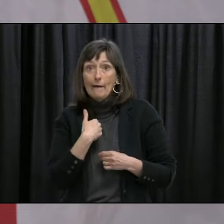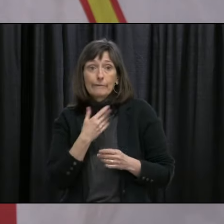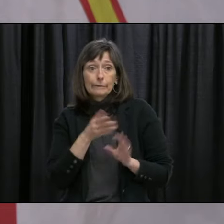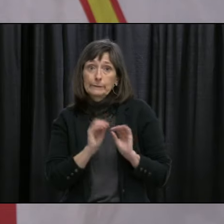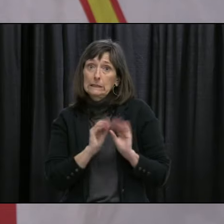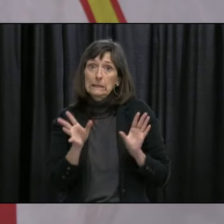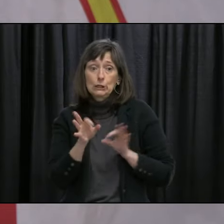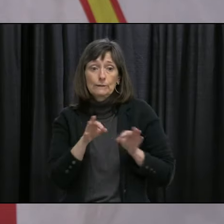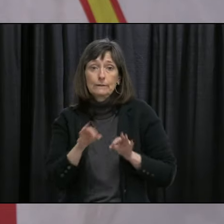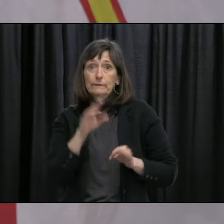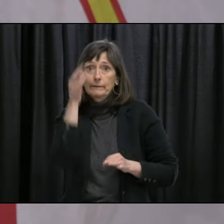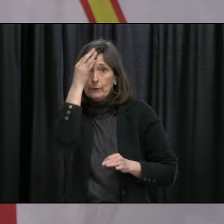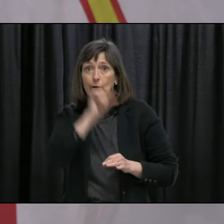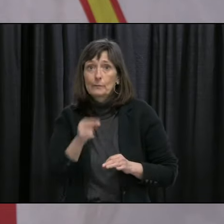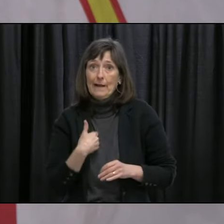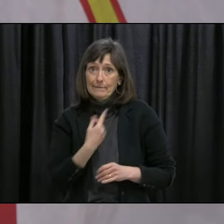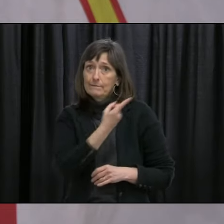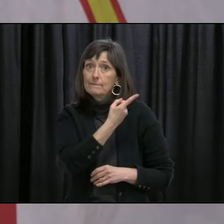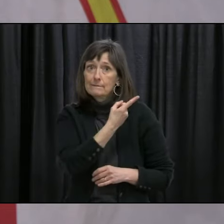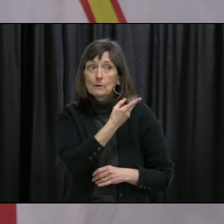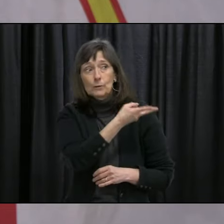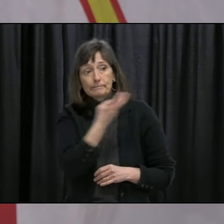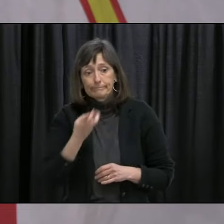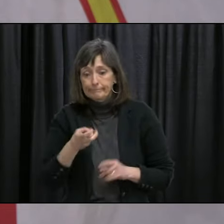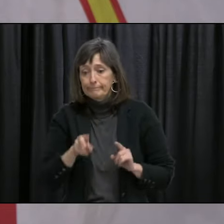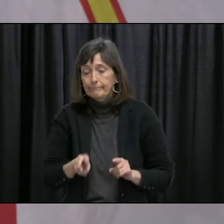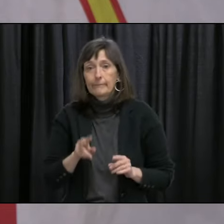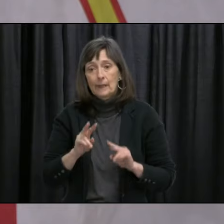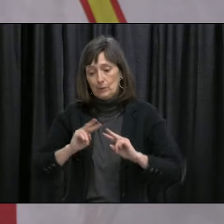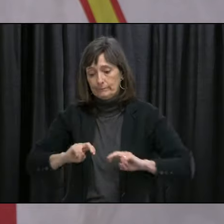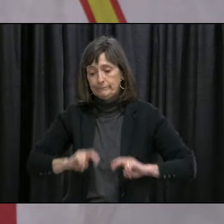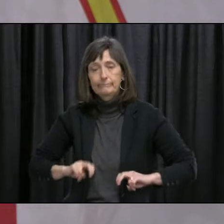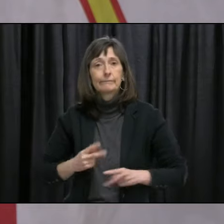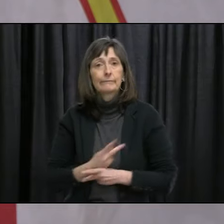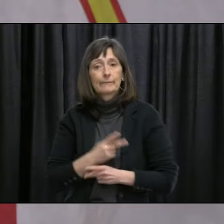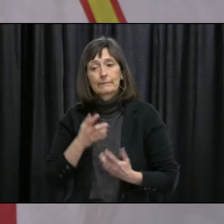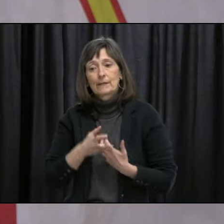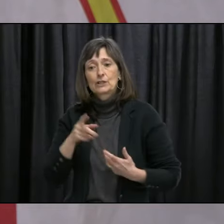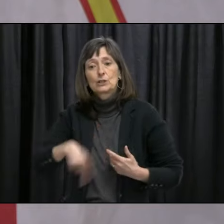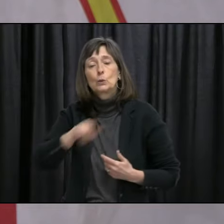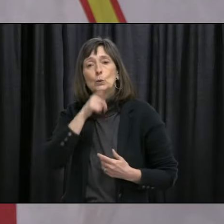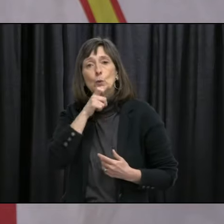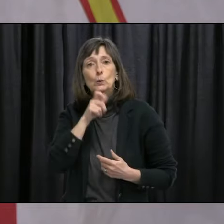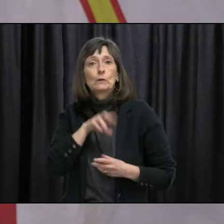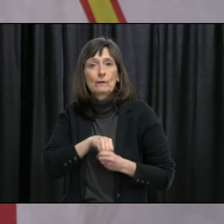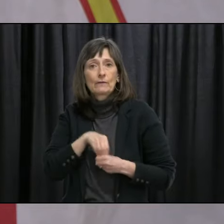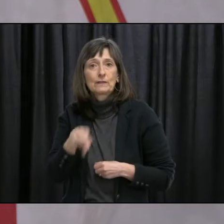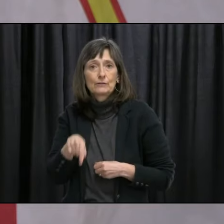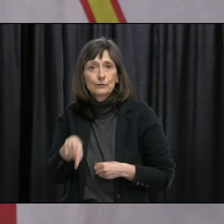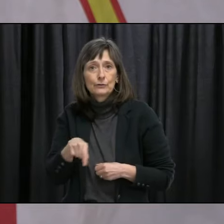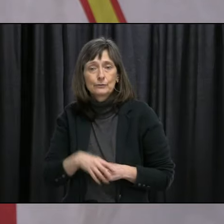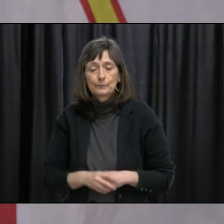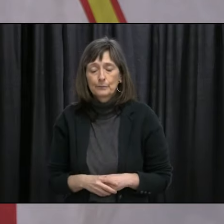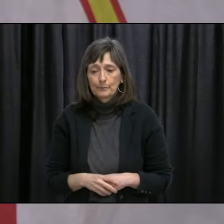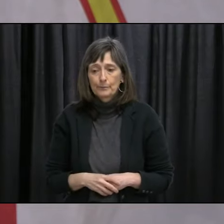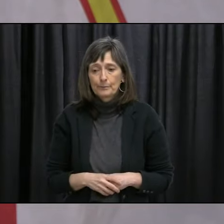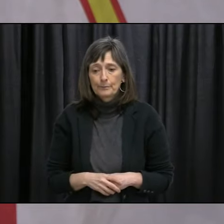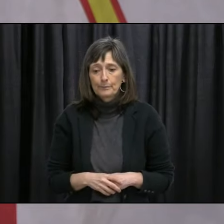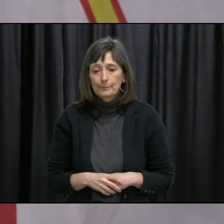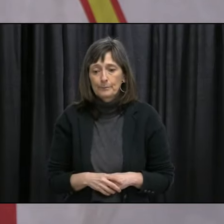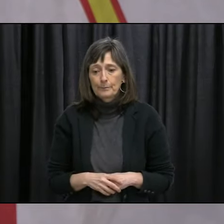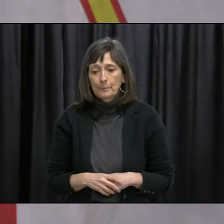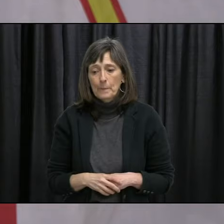that's been put in place by the federal government, and this is currently the definition that we're looking at to participate in the top-up